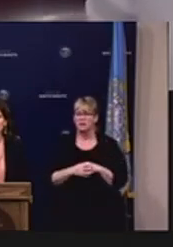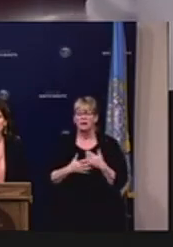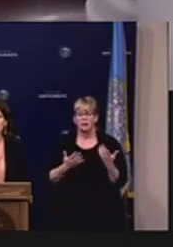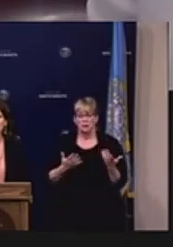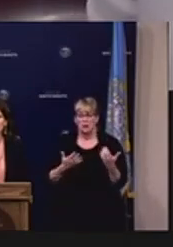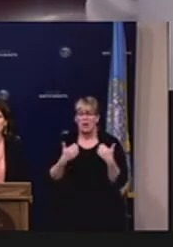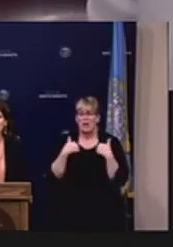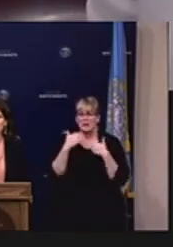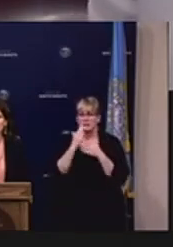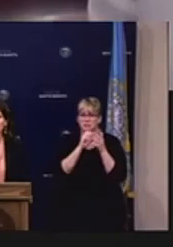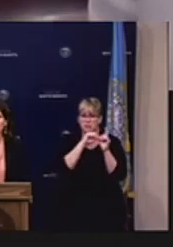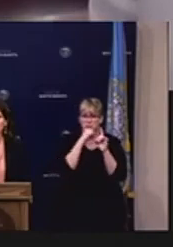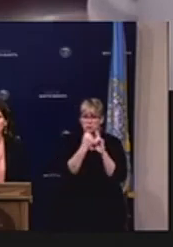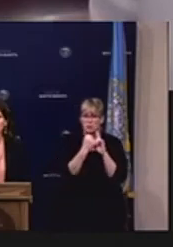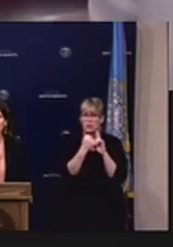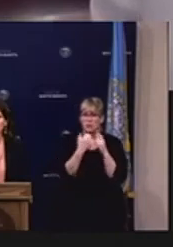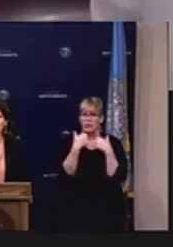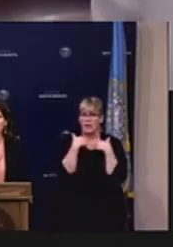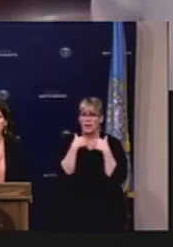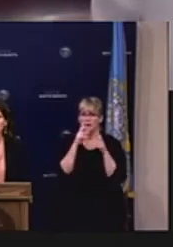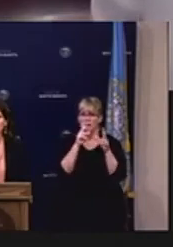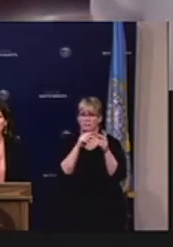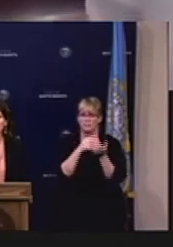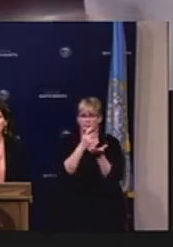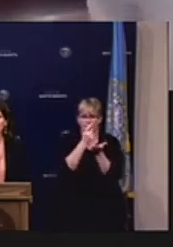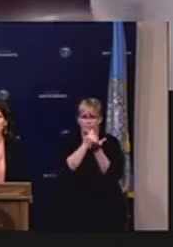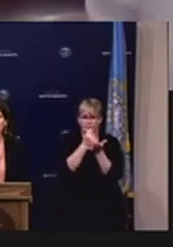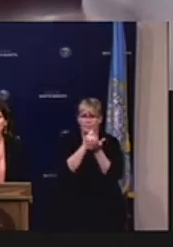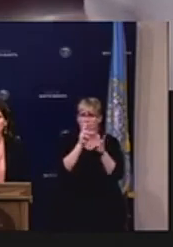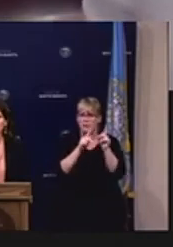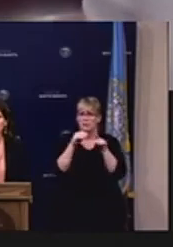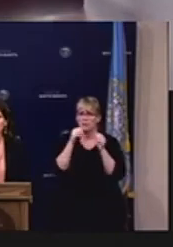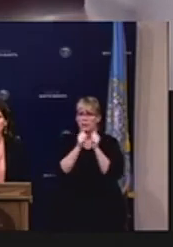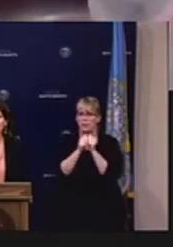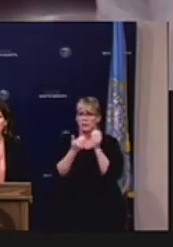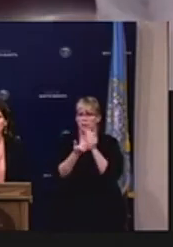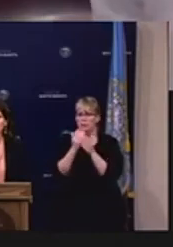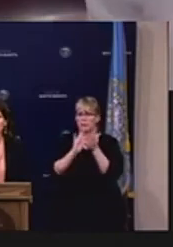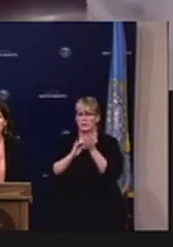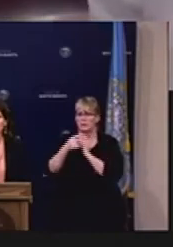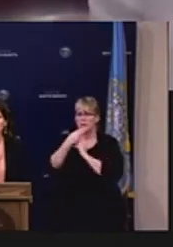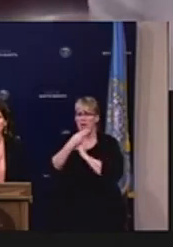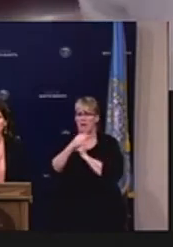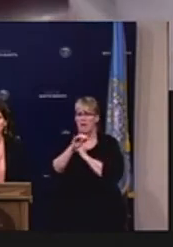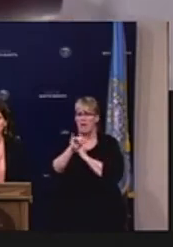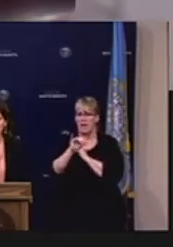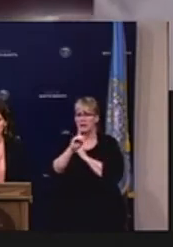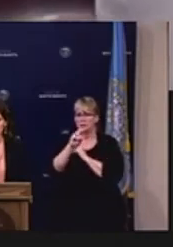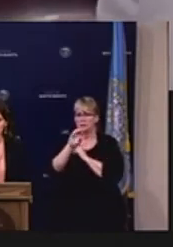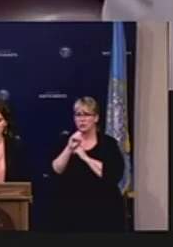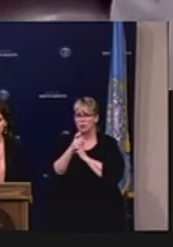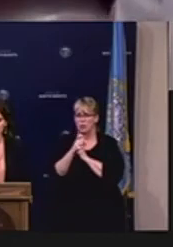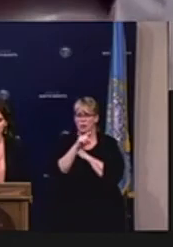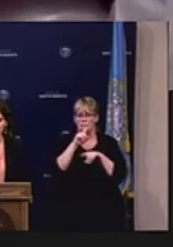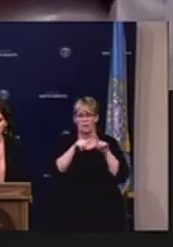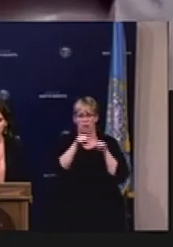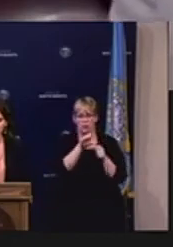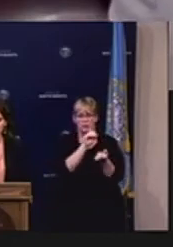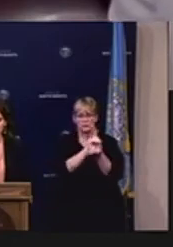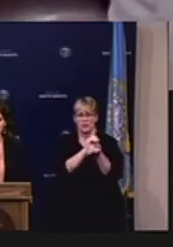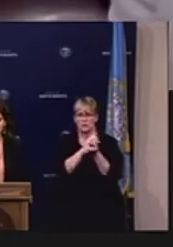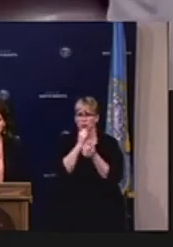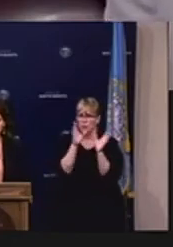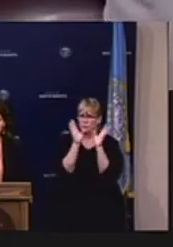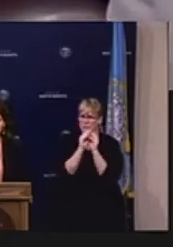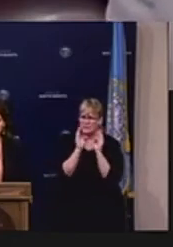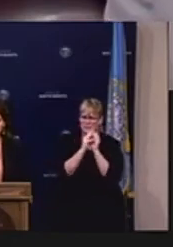where we were treating patients with hydroxychloroquine in the hospital setting. But those physicians, those critical care docs that meet regularly and